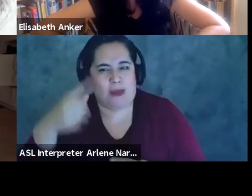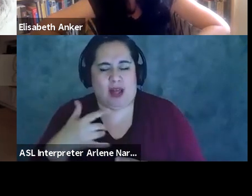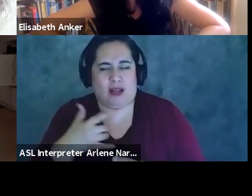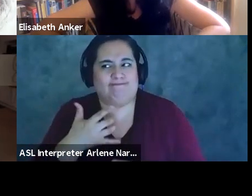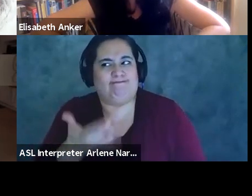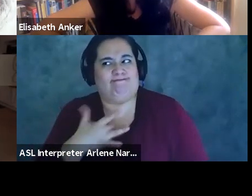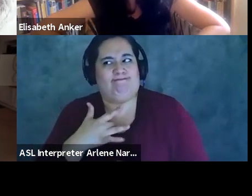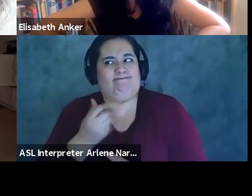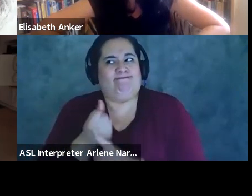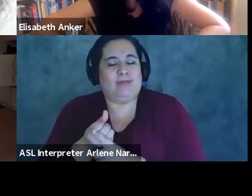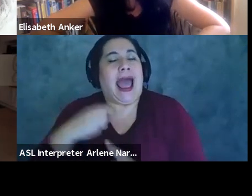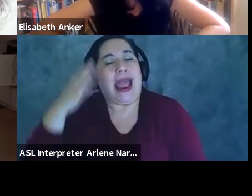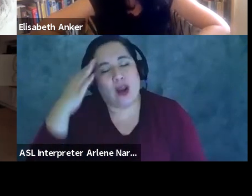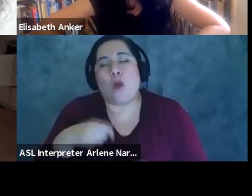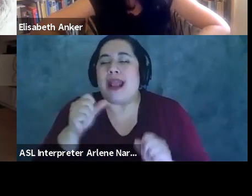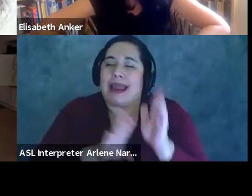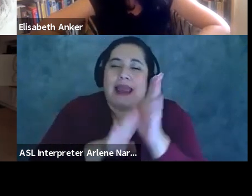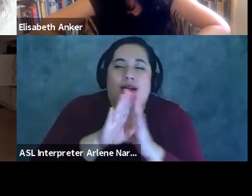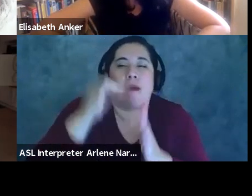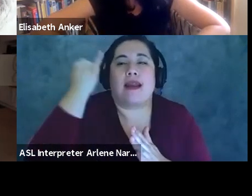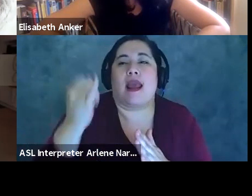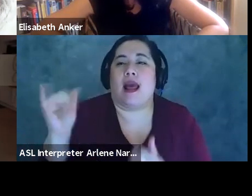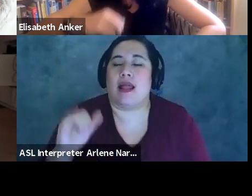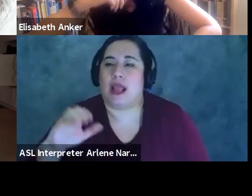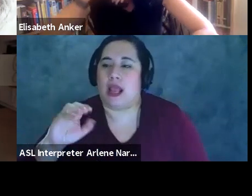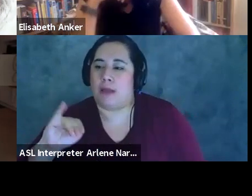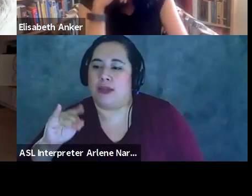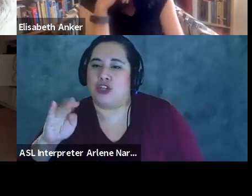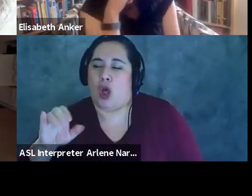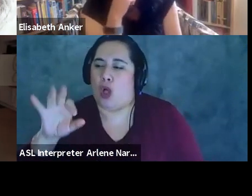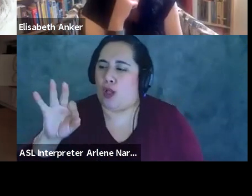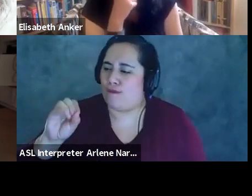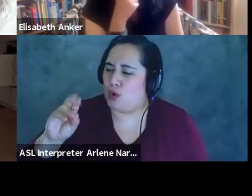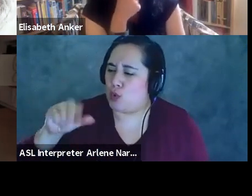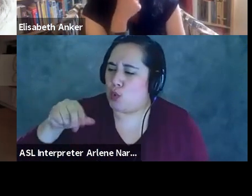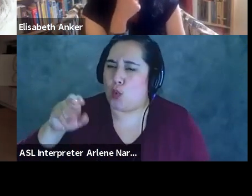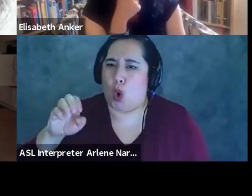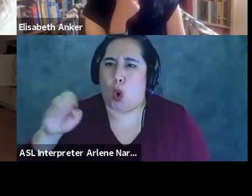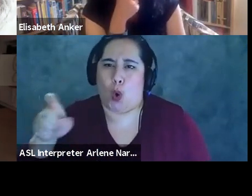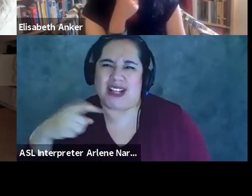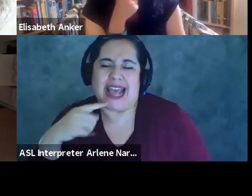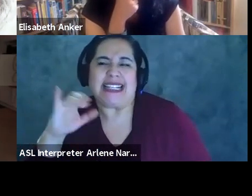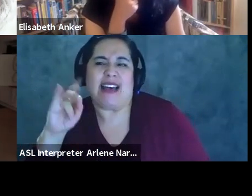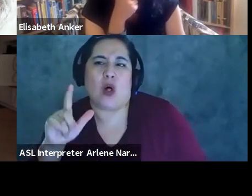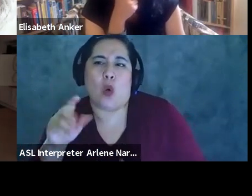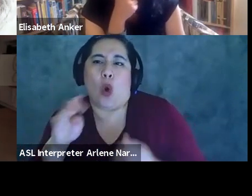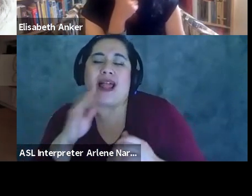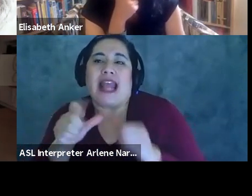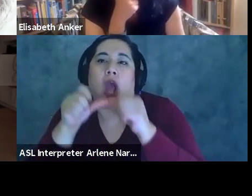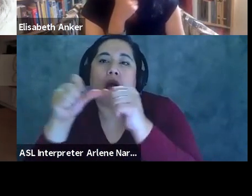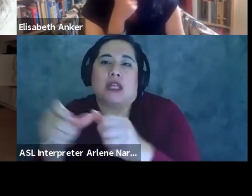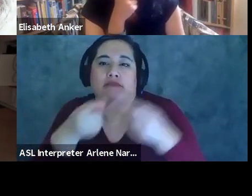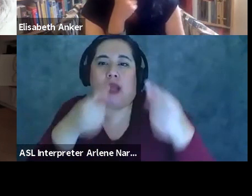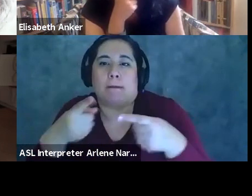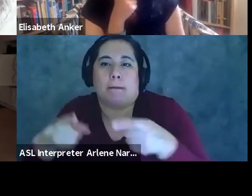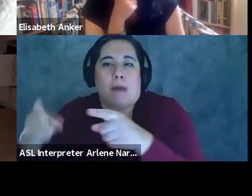Now, I know we could kind of develop the ideas of Michel Foucault and kind of say, well, okay, civil war is almost like a constant state, which